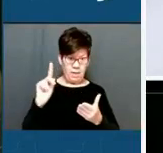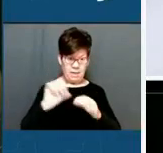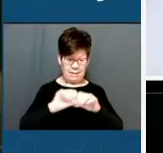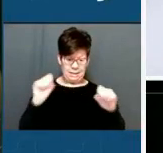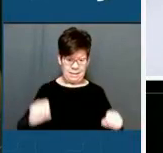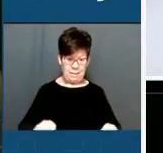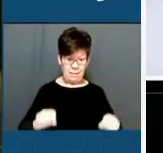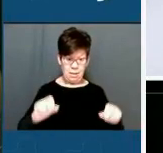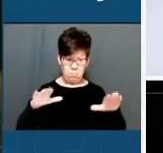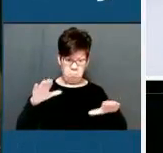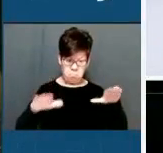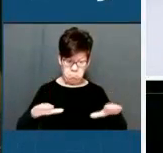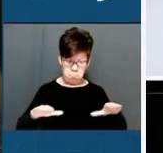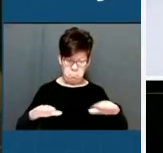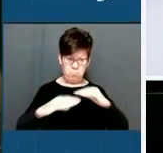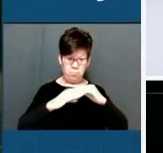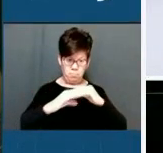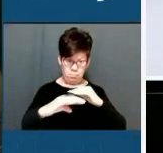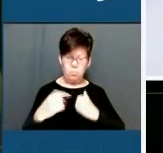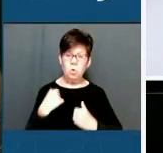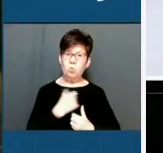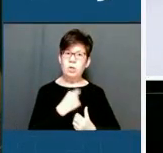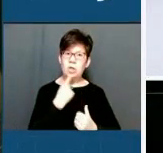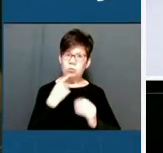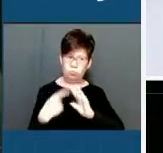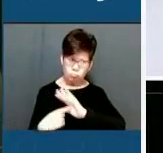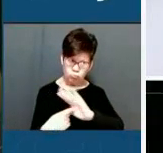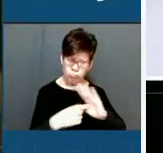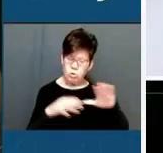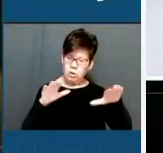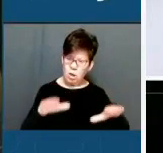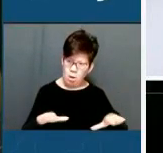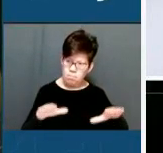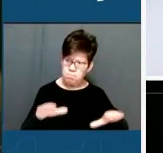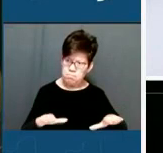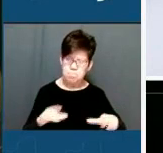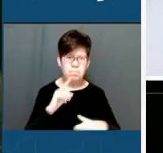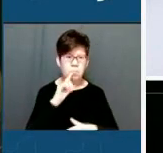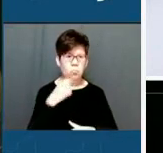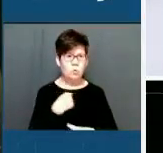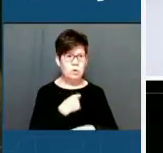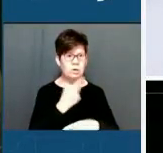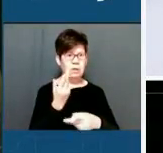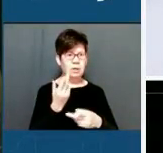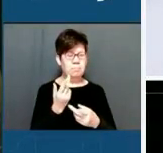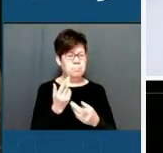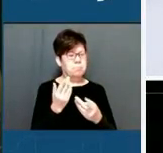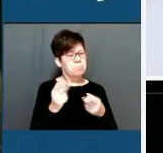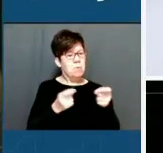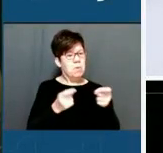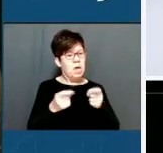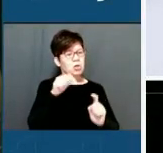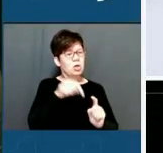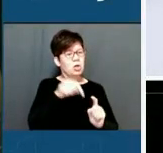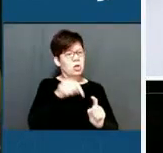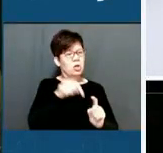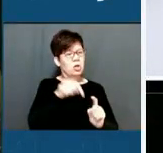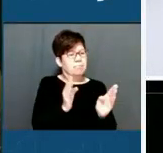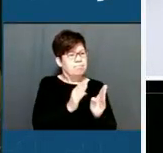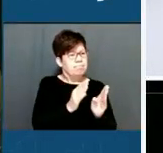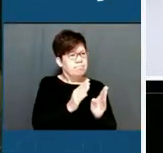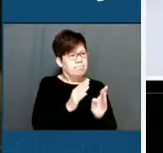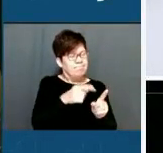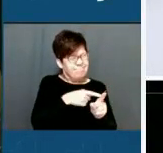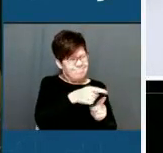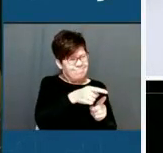can project calm, that this is a time when we could manage a certain narrow situation, and to make sure that that did not get